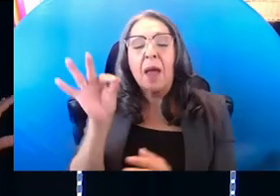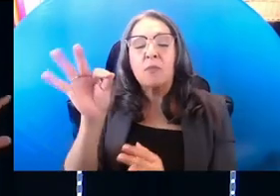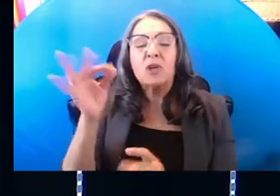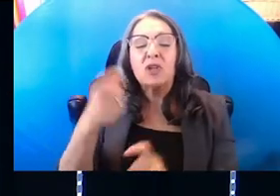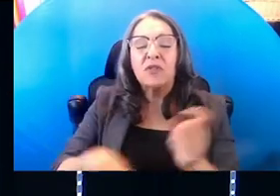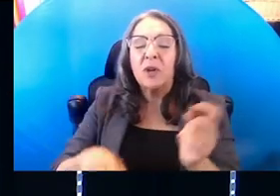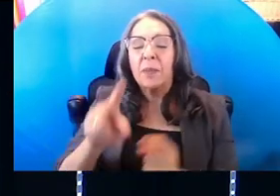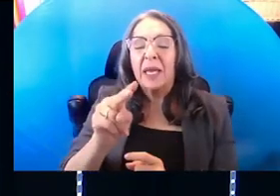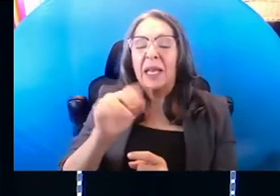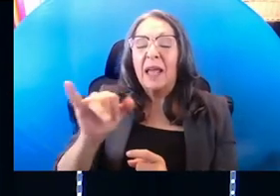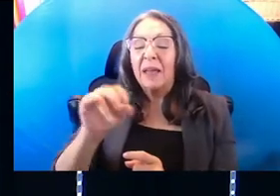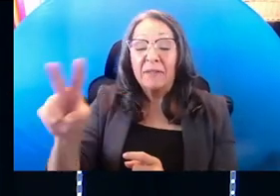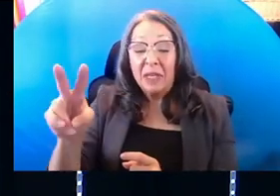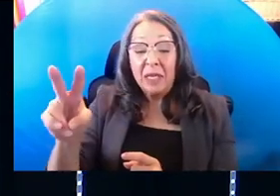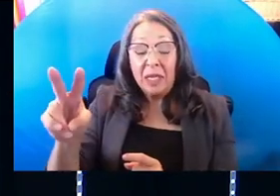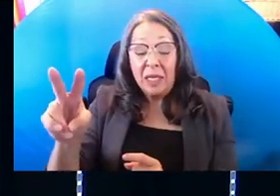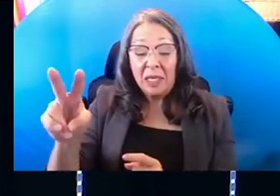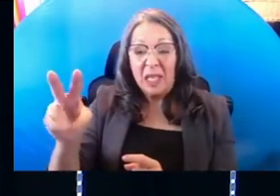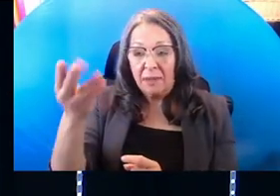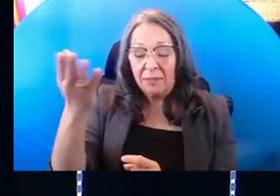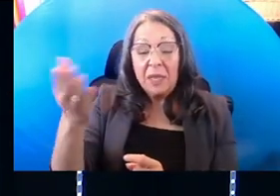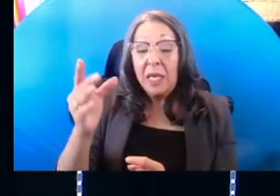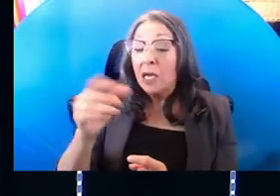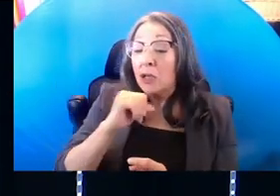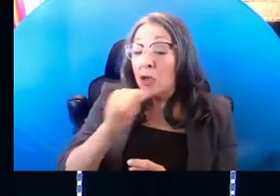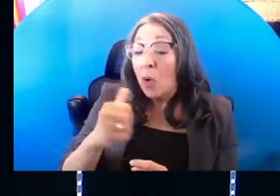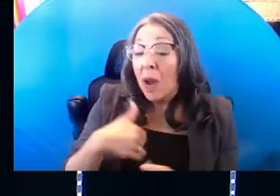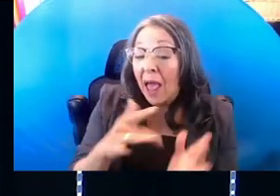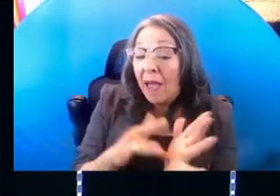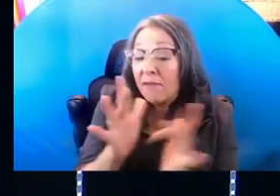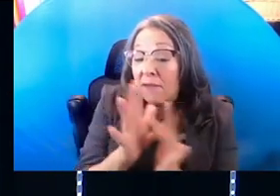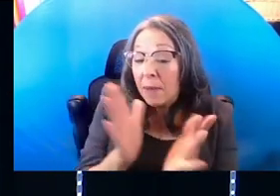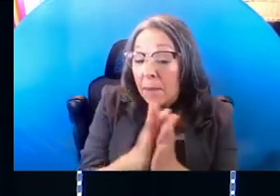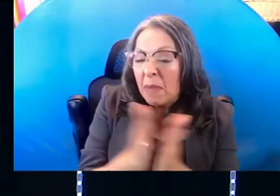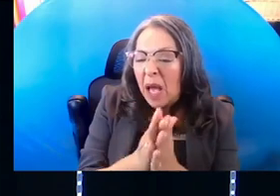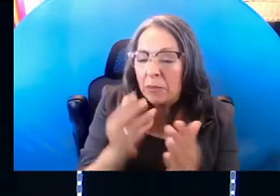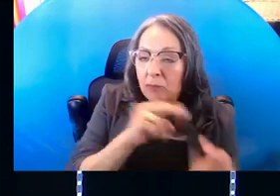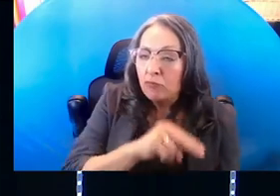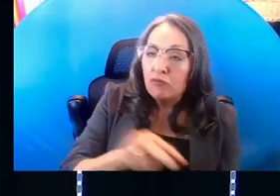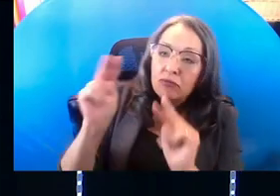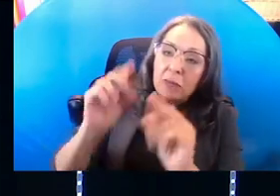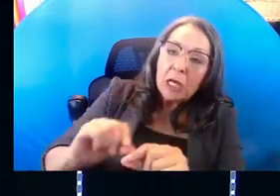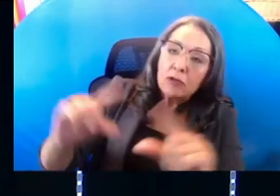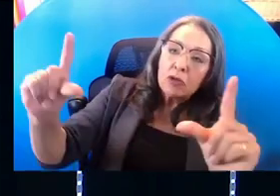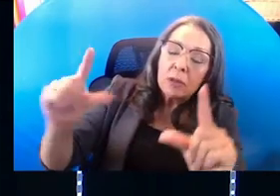up on the screen if you don't have a Bible with you, but just follow along with me right now. So